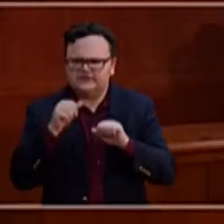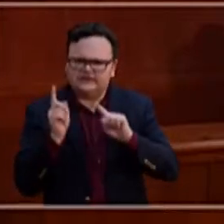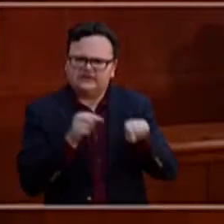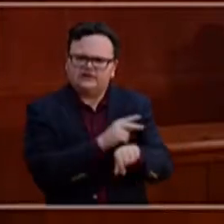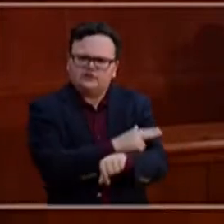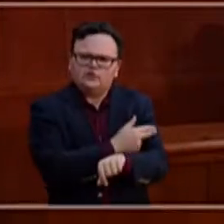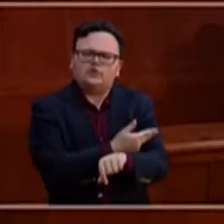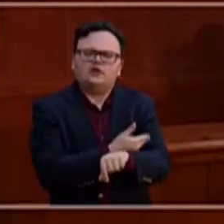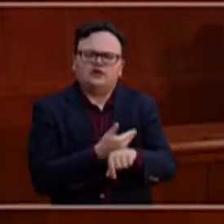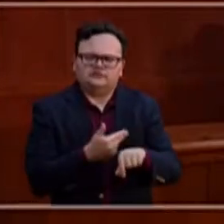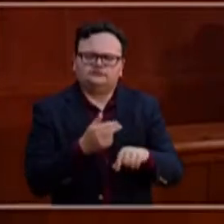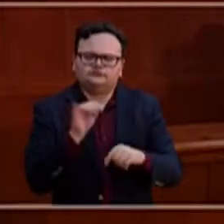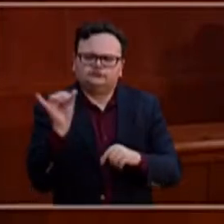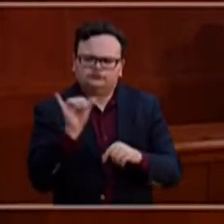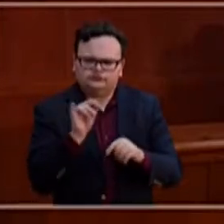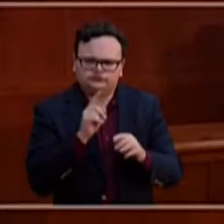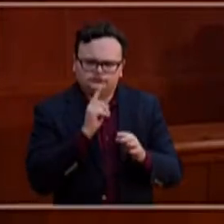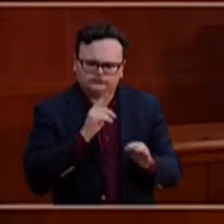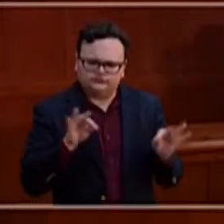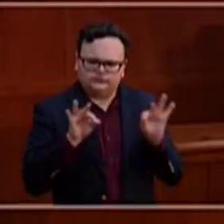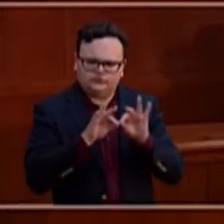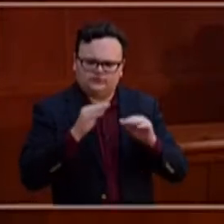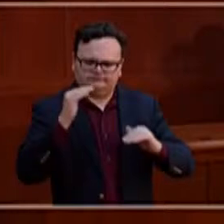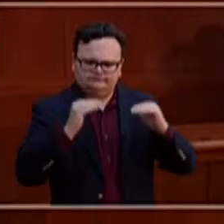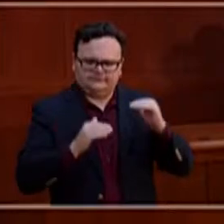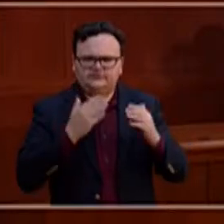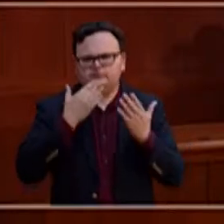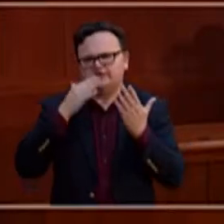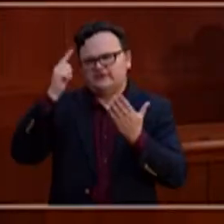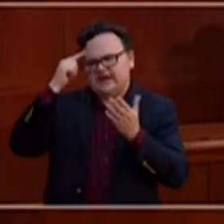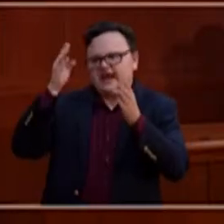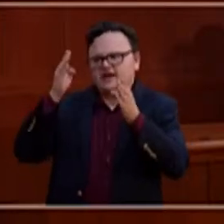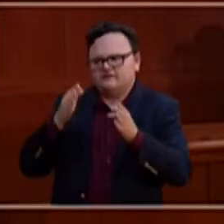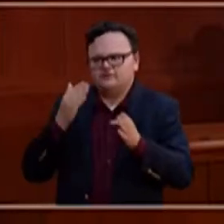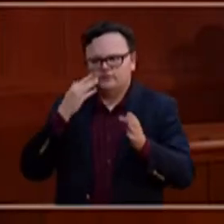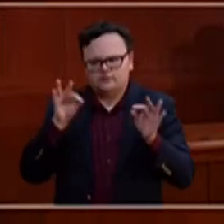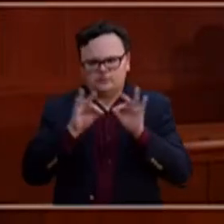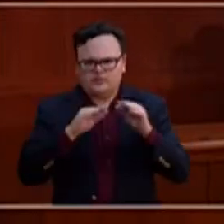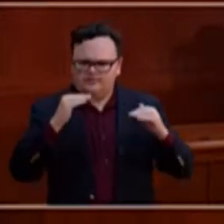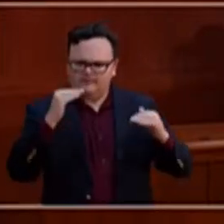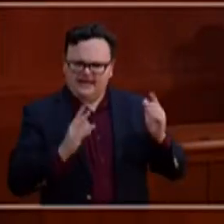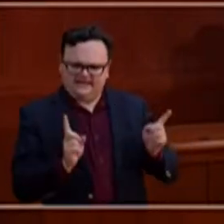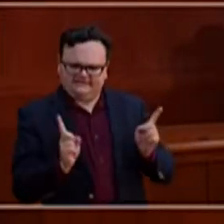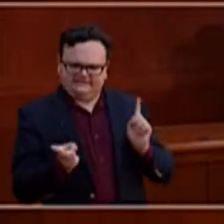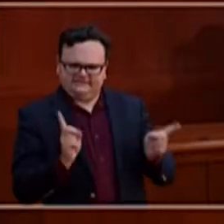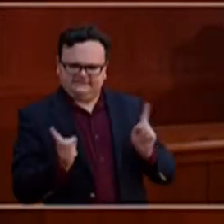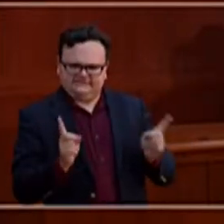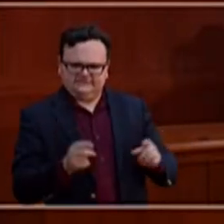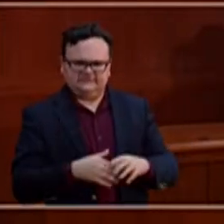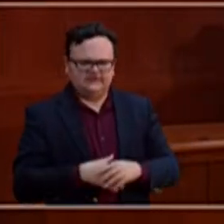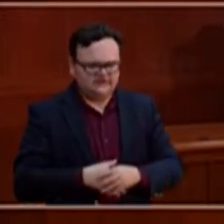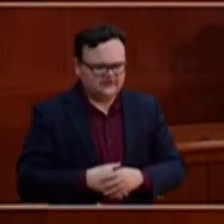and something that we, again, appreciate the governor recognizing the importance of that.